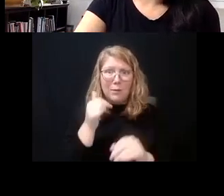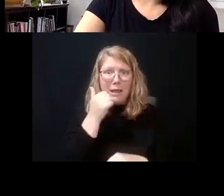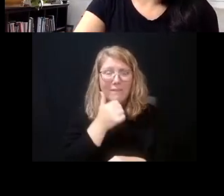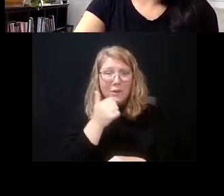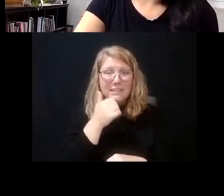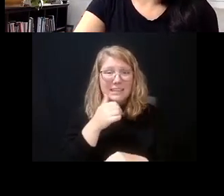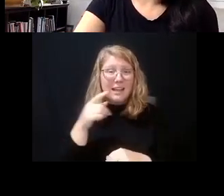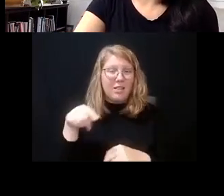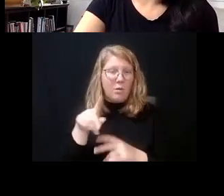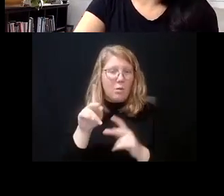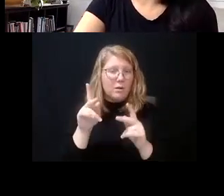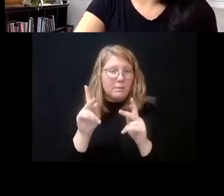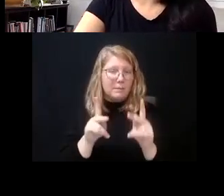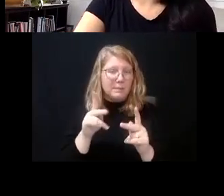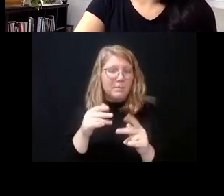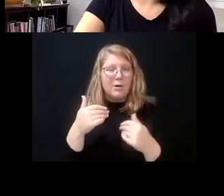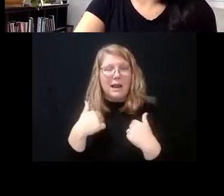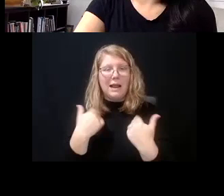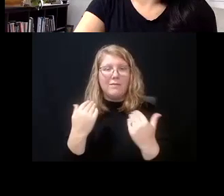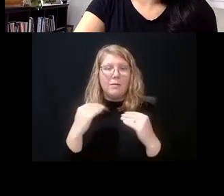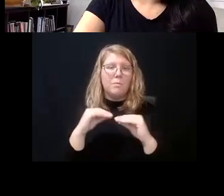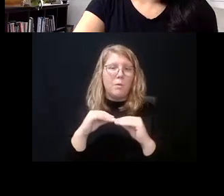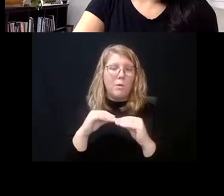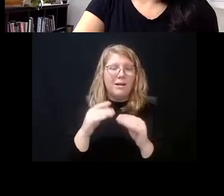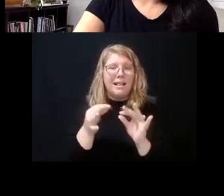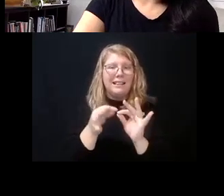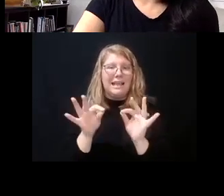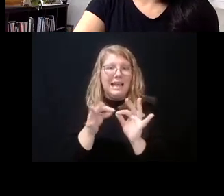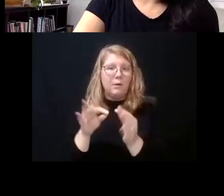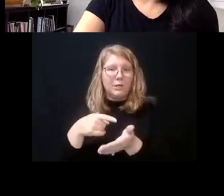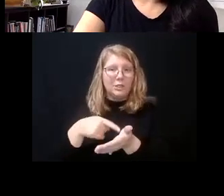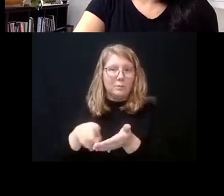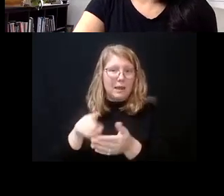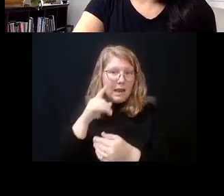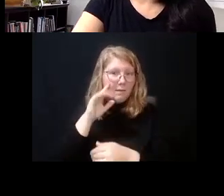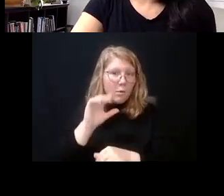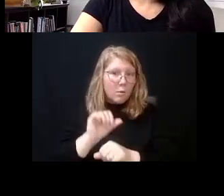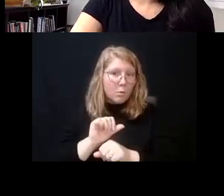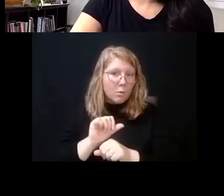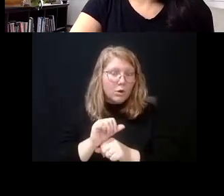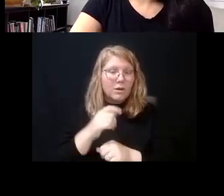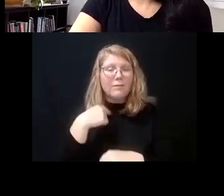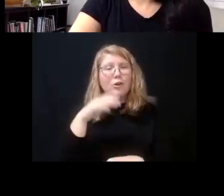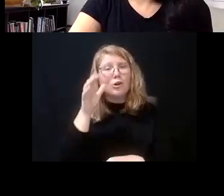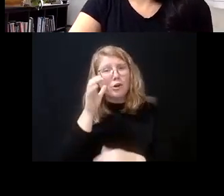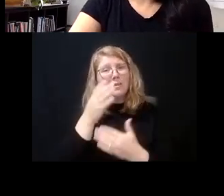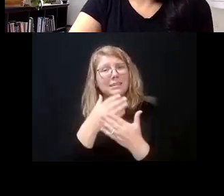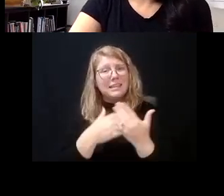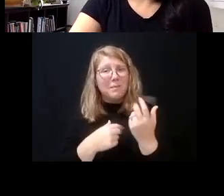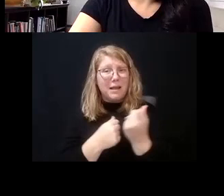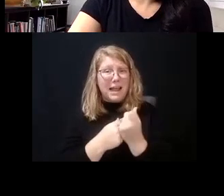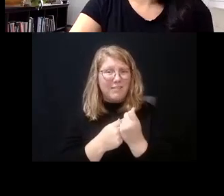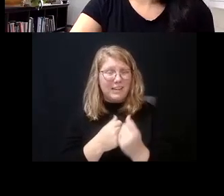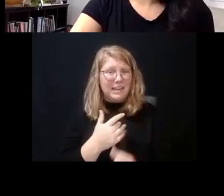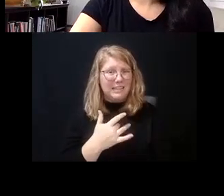get more of the kind of language compensation for their work. I have heard advocates, saying that it should be